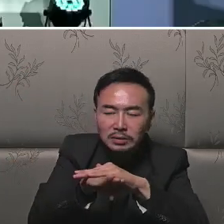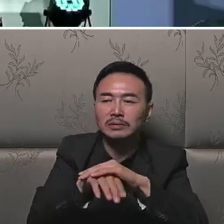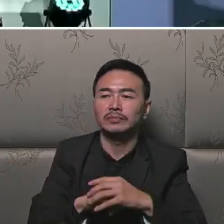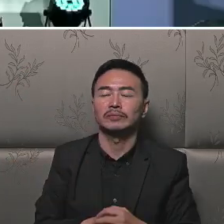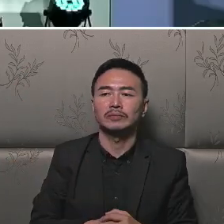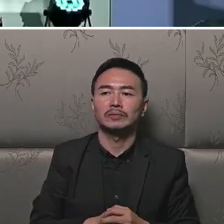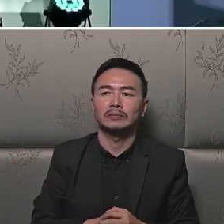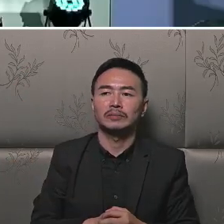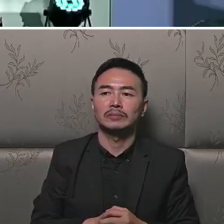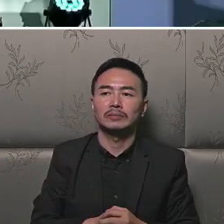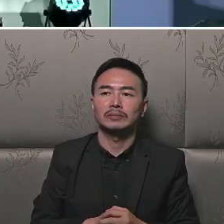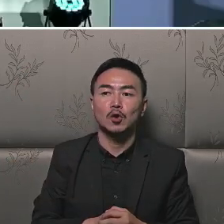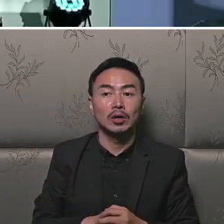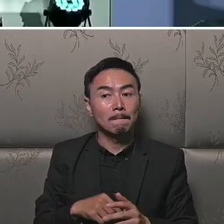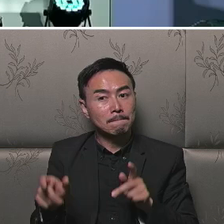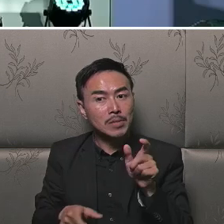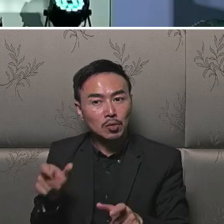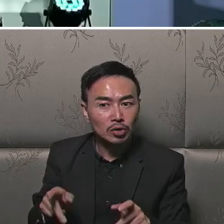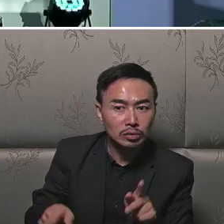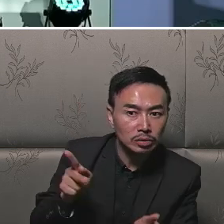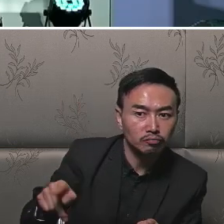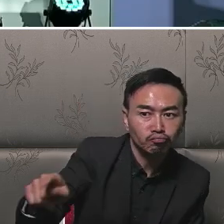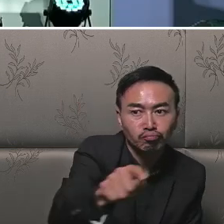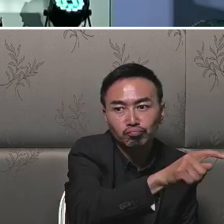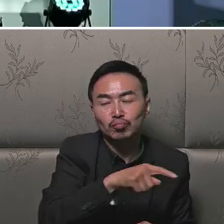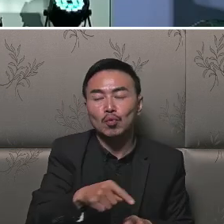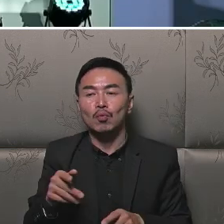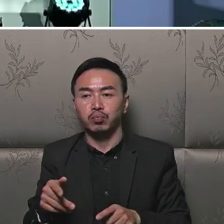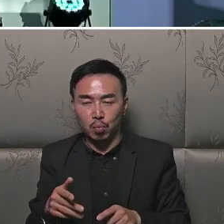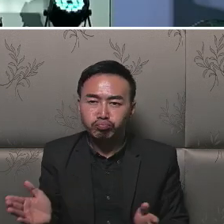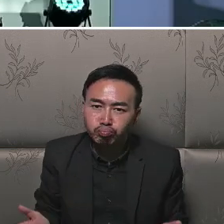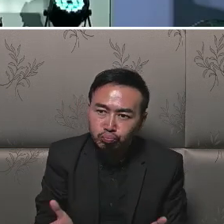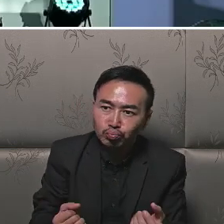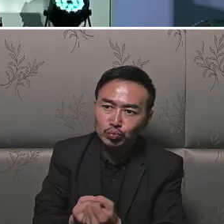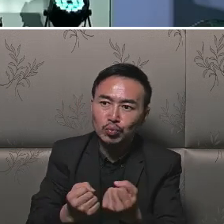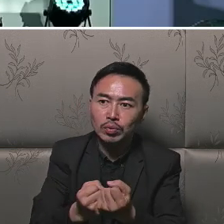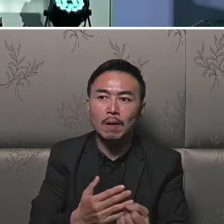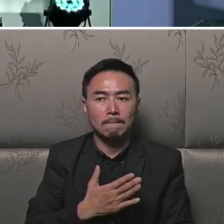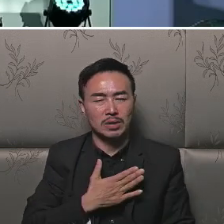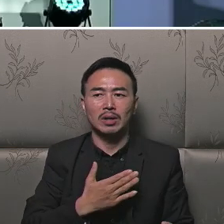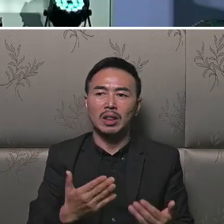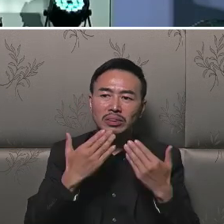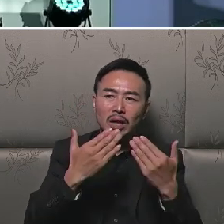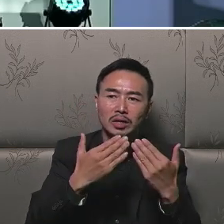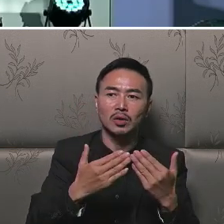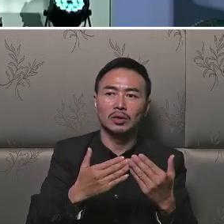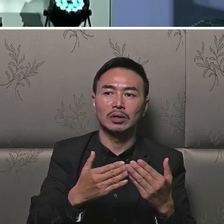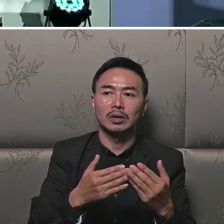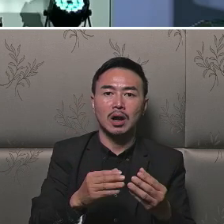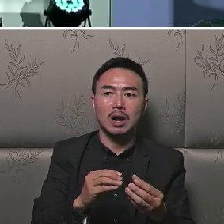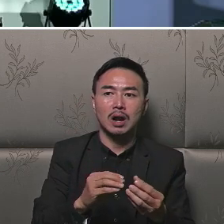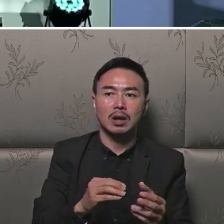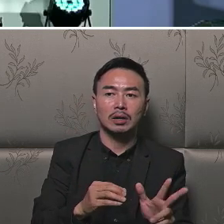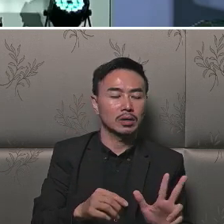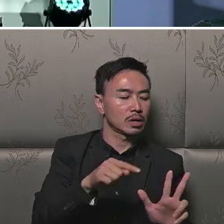Thank you very much. Allow me to thank our speakers and to really appreciate you for